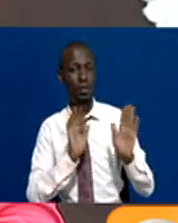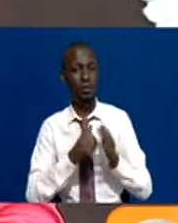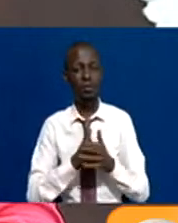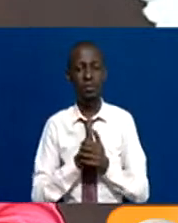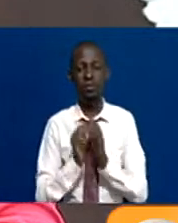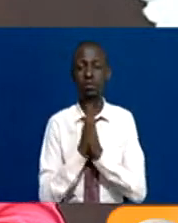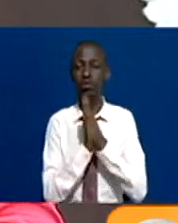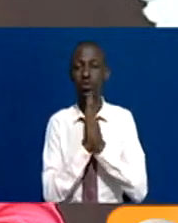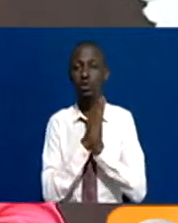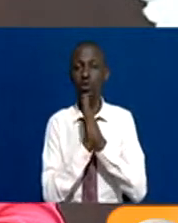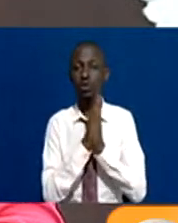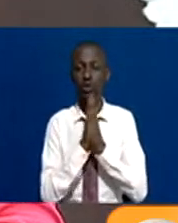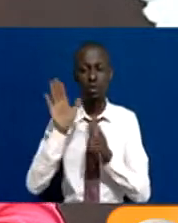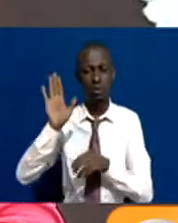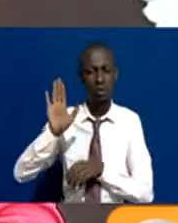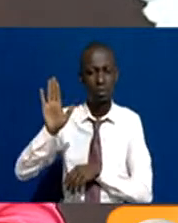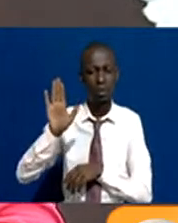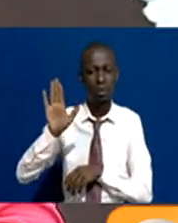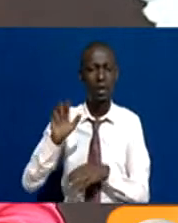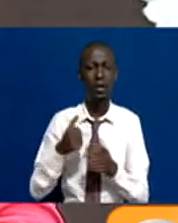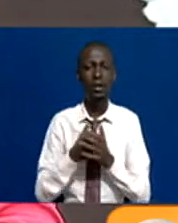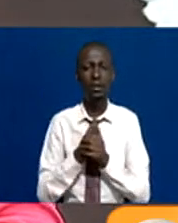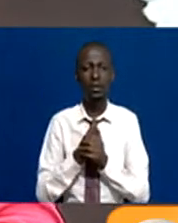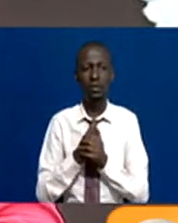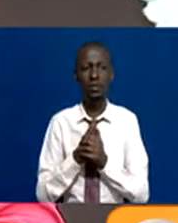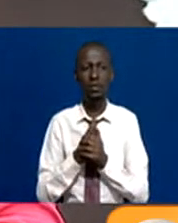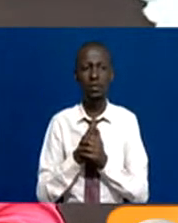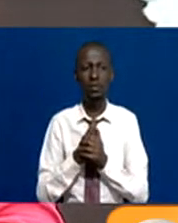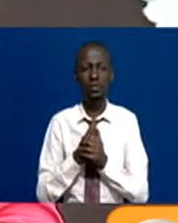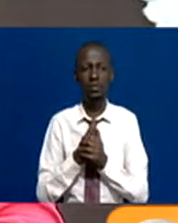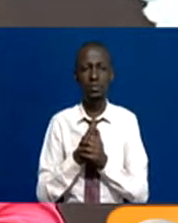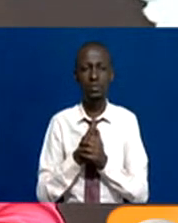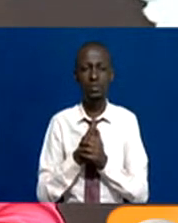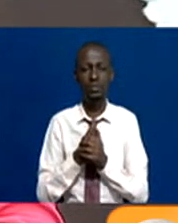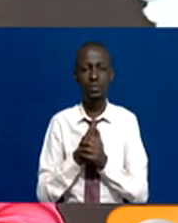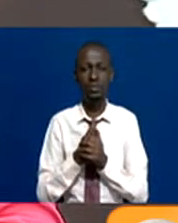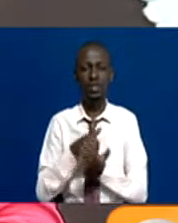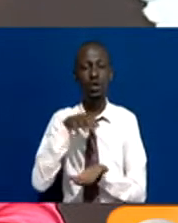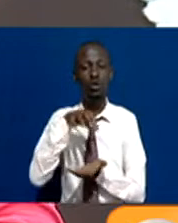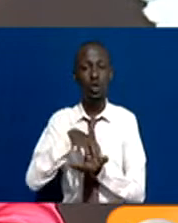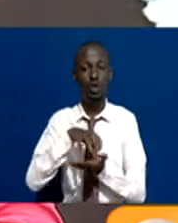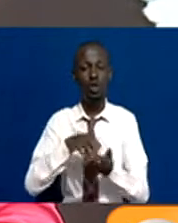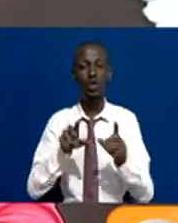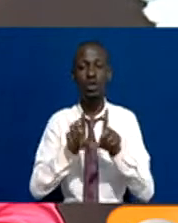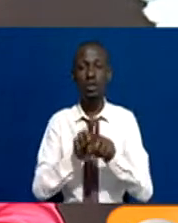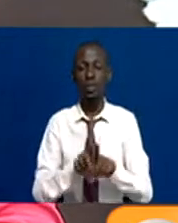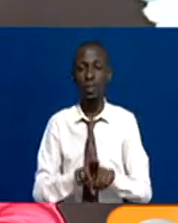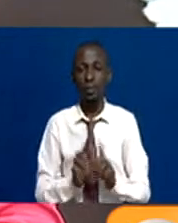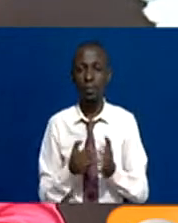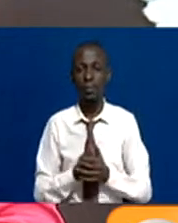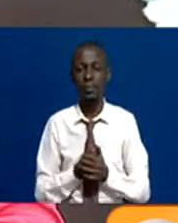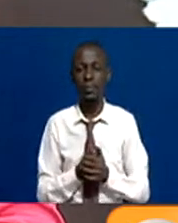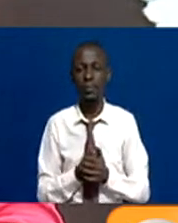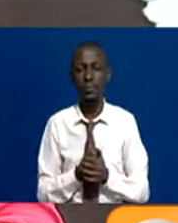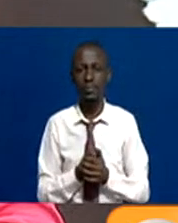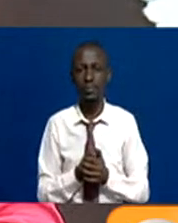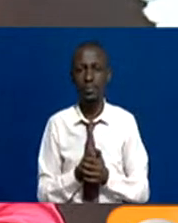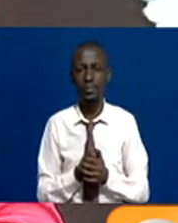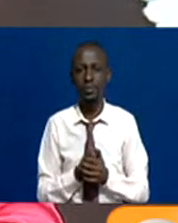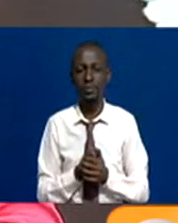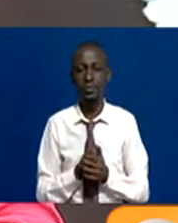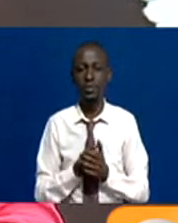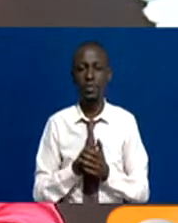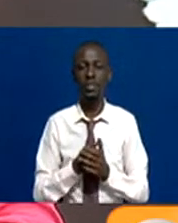story resonates with very, very many other women in similar circumstances. And GBV is not